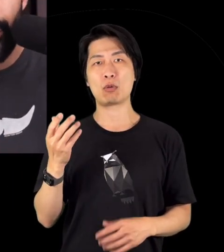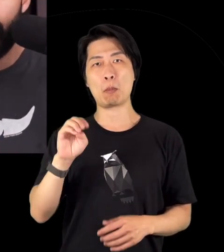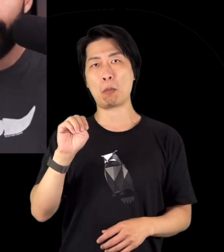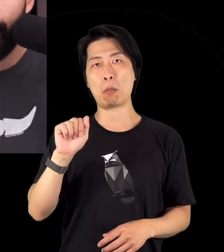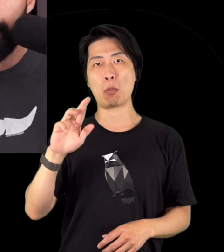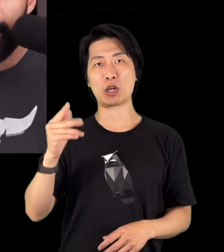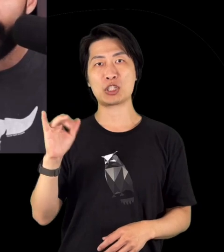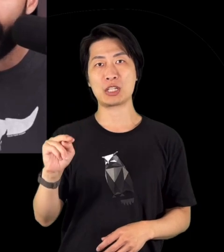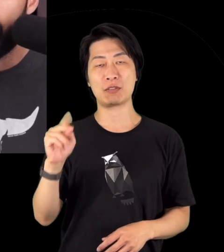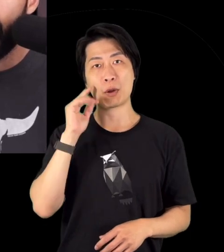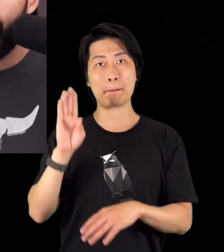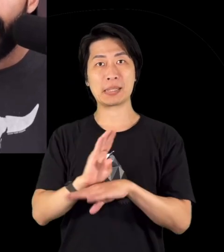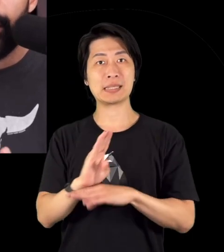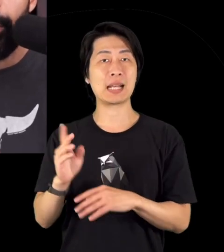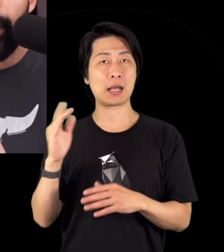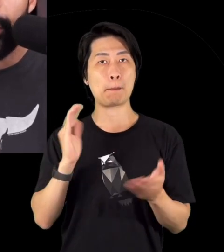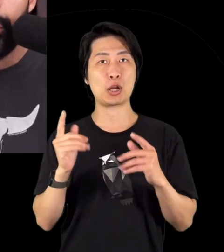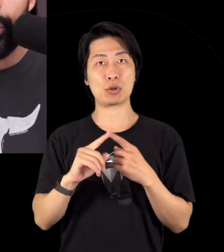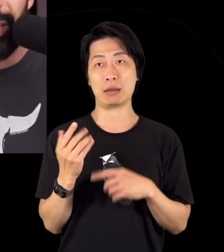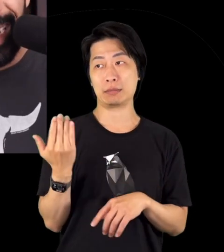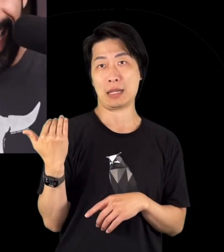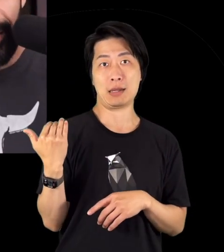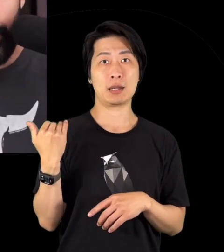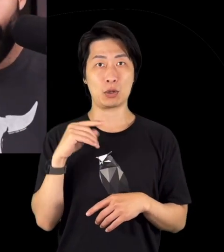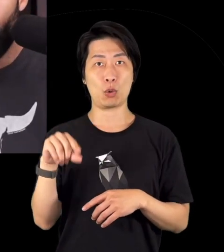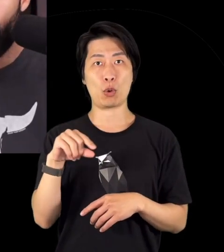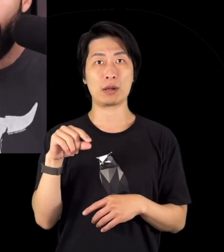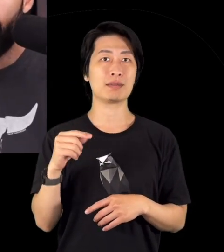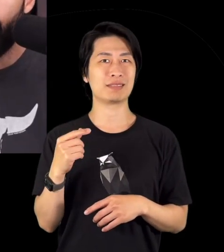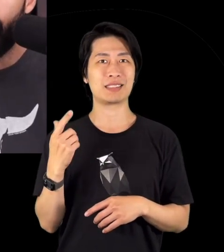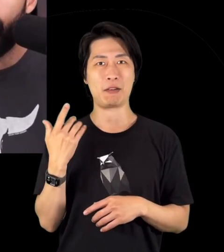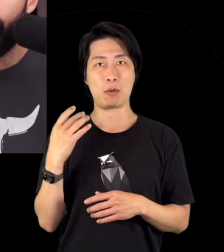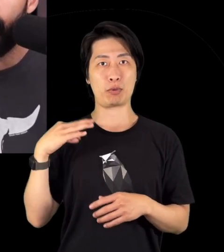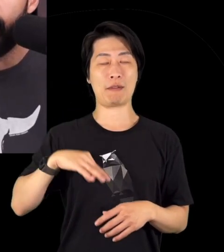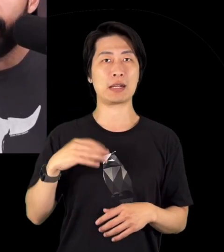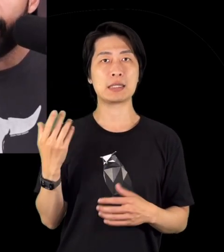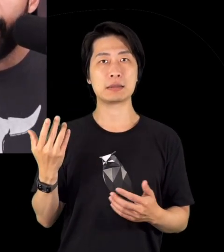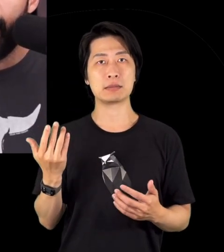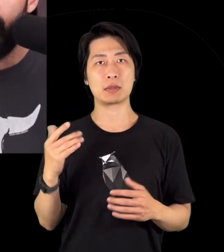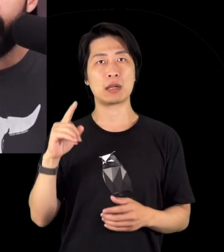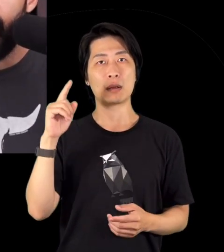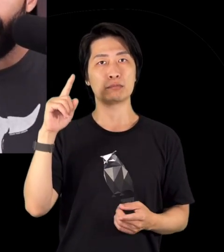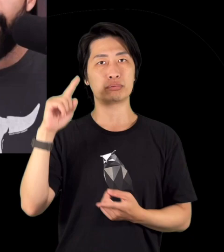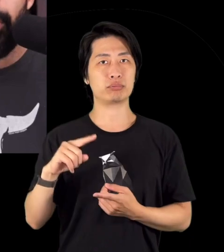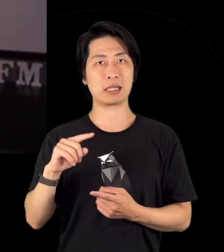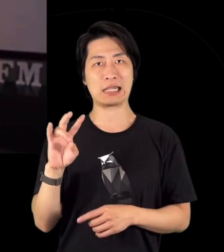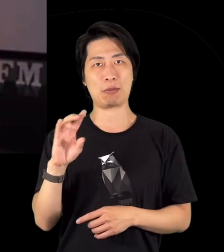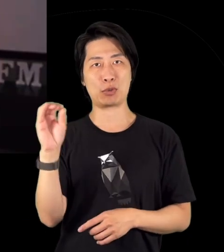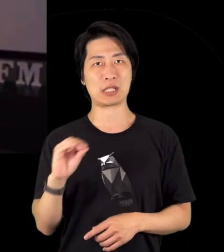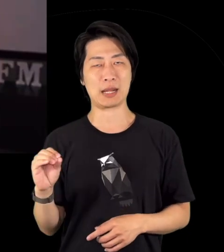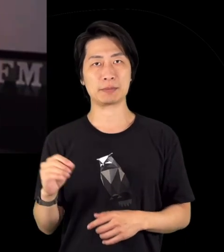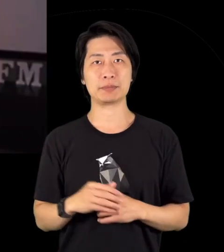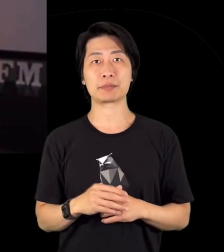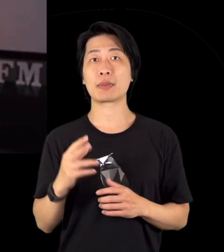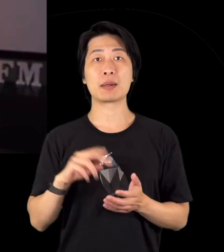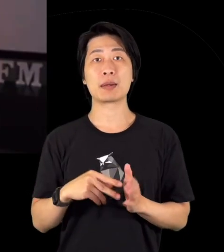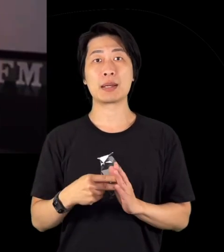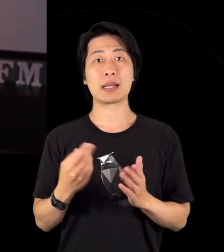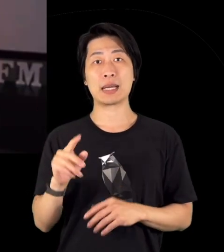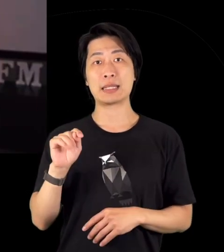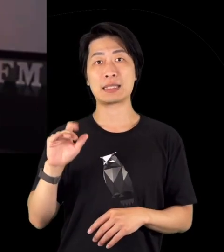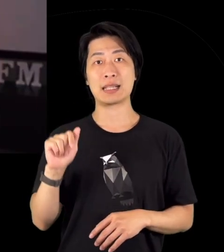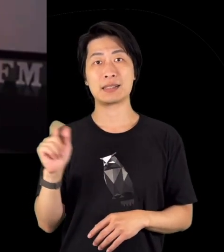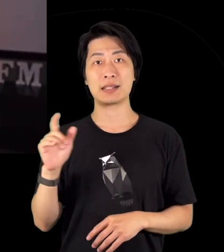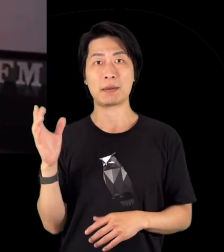or margin for their business and compare it to the last quarter's profitability for the business, it's down by about 7%. This means